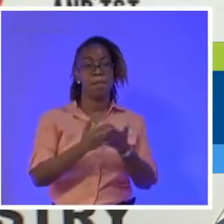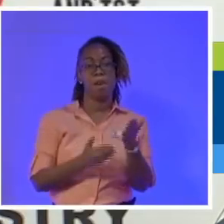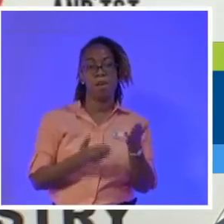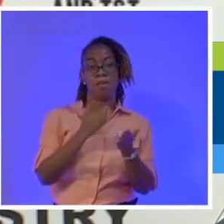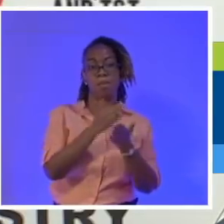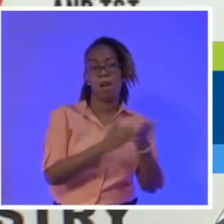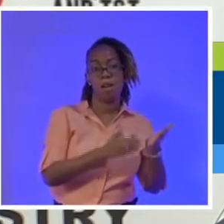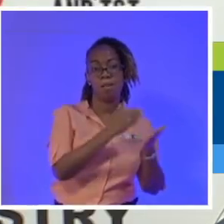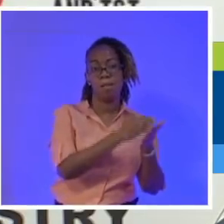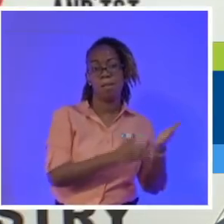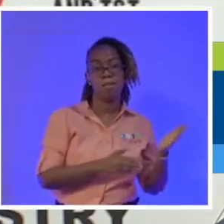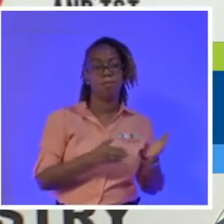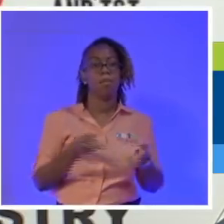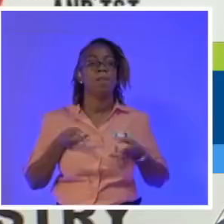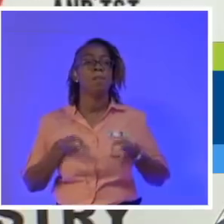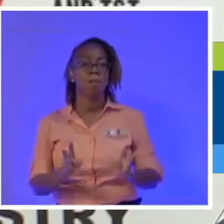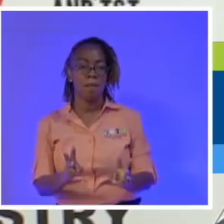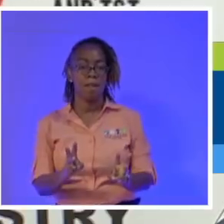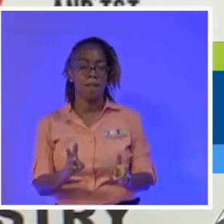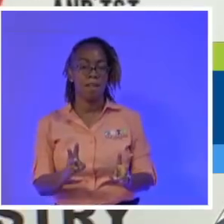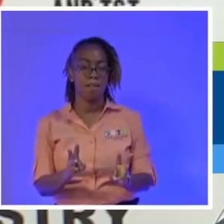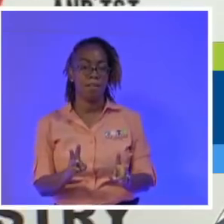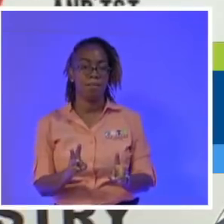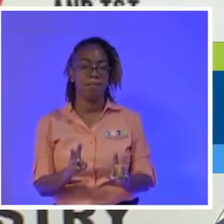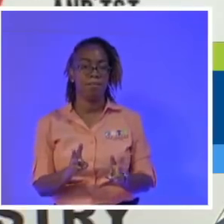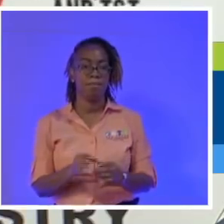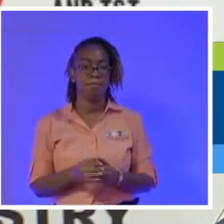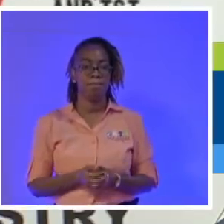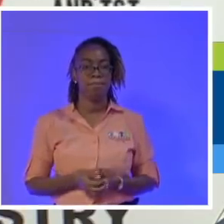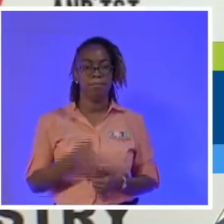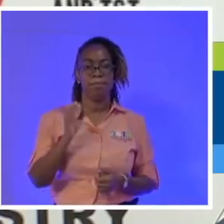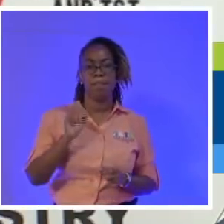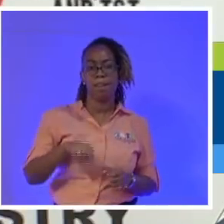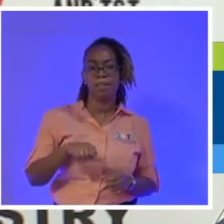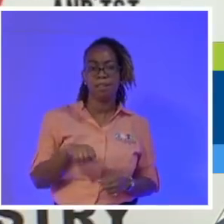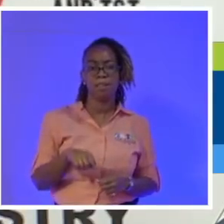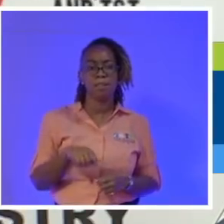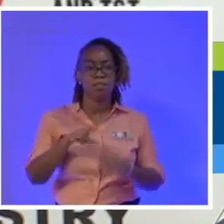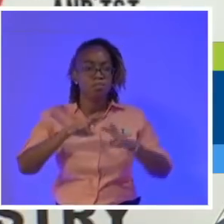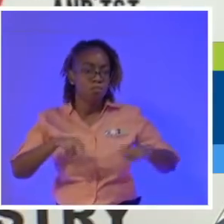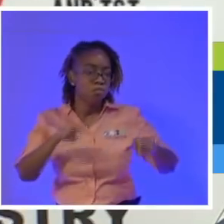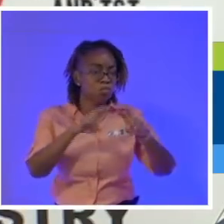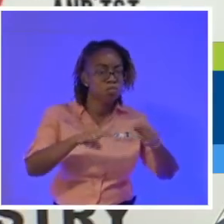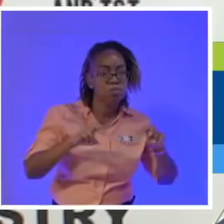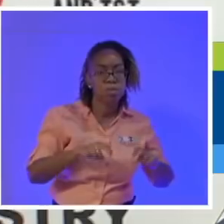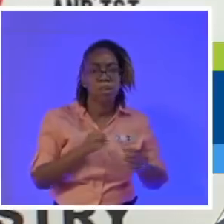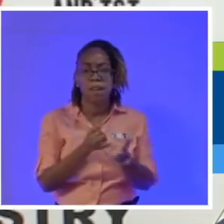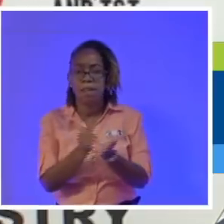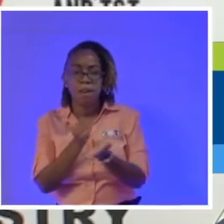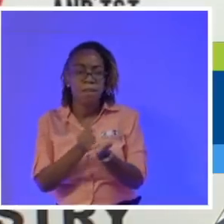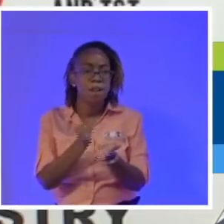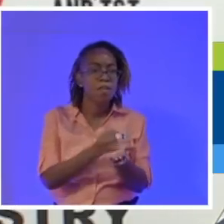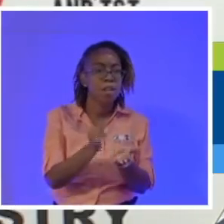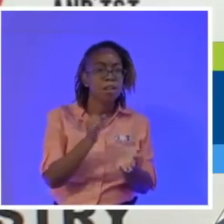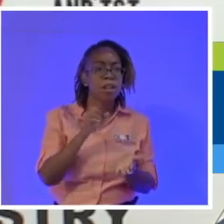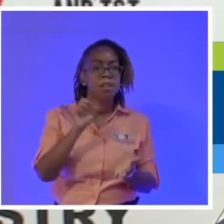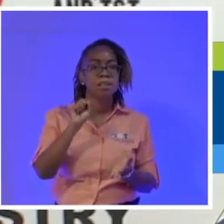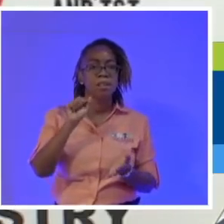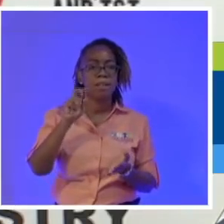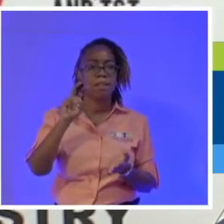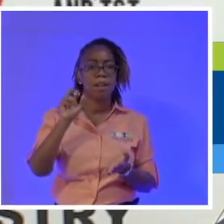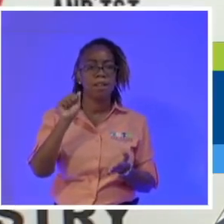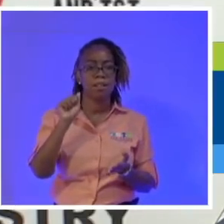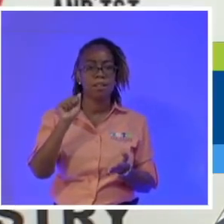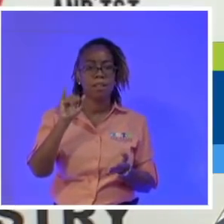pathways to which we trace these events. Path one is something called ESAVI,